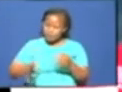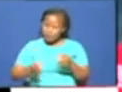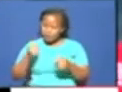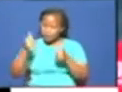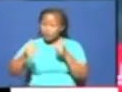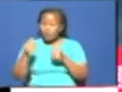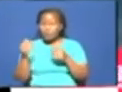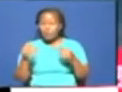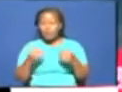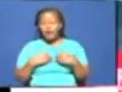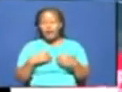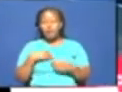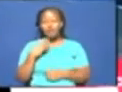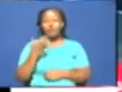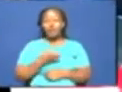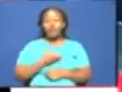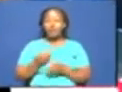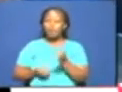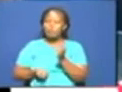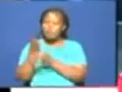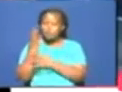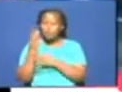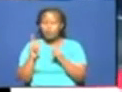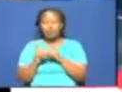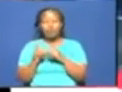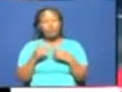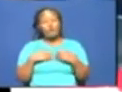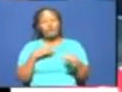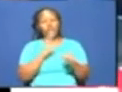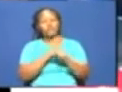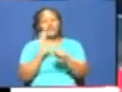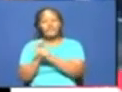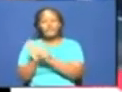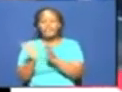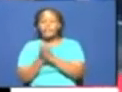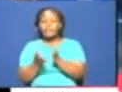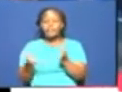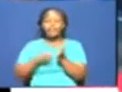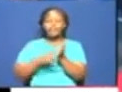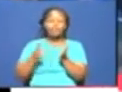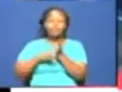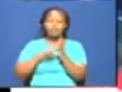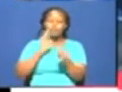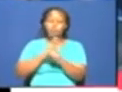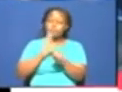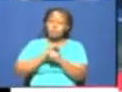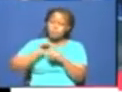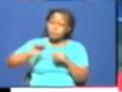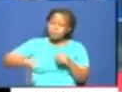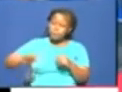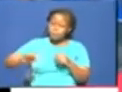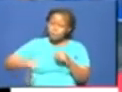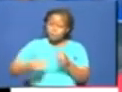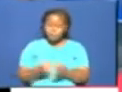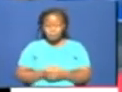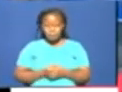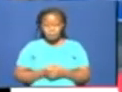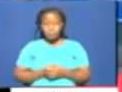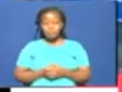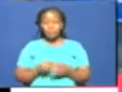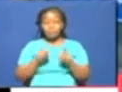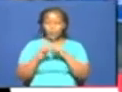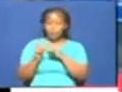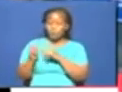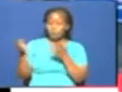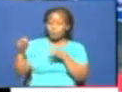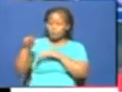products, exports excess, and registers surpluses, no deficits. The national